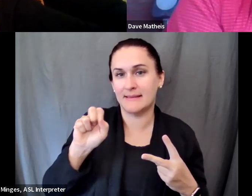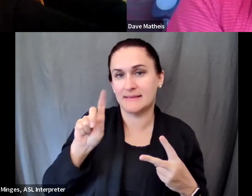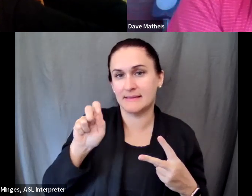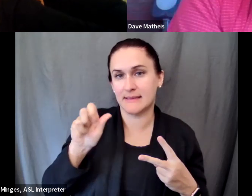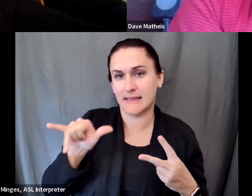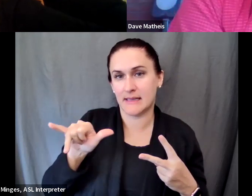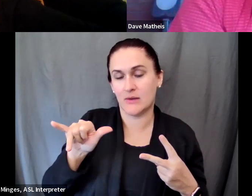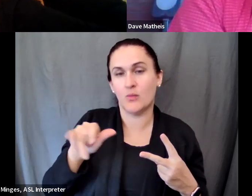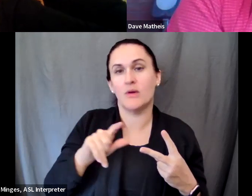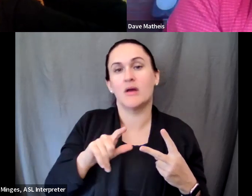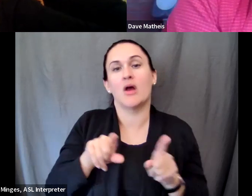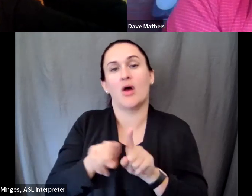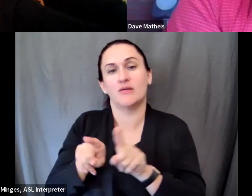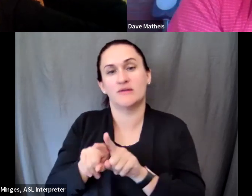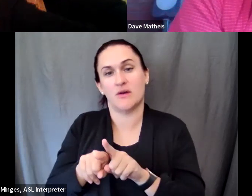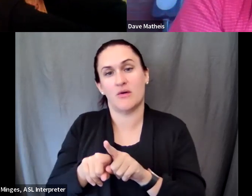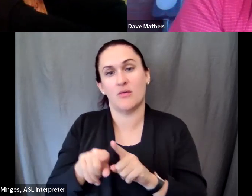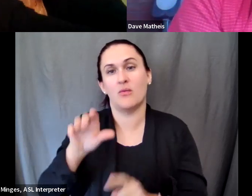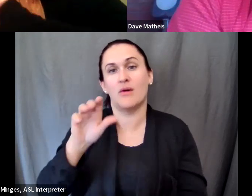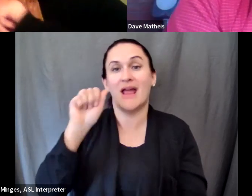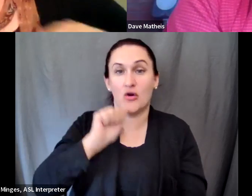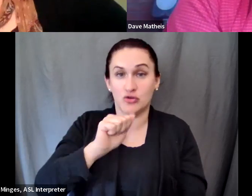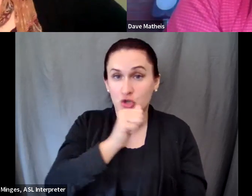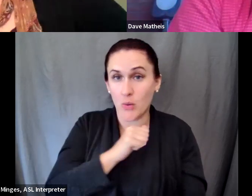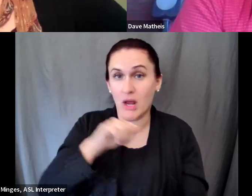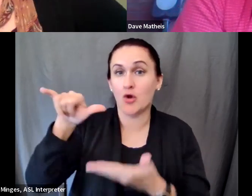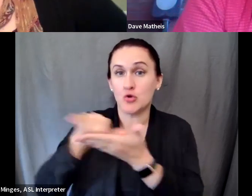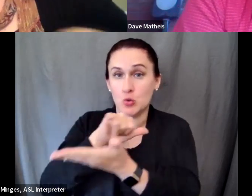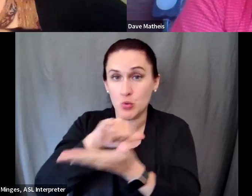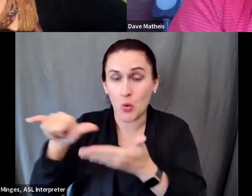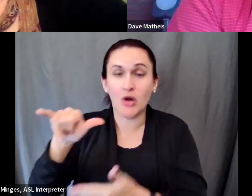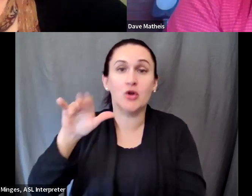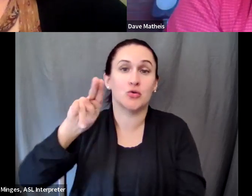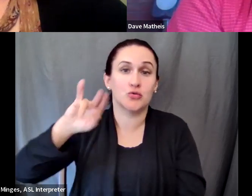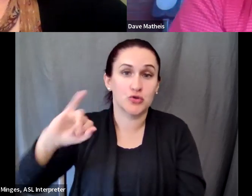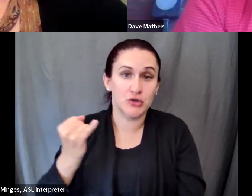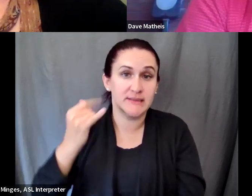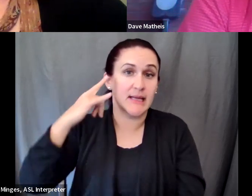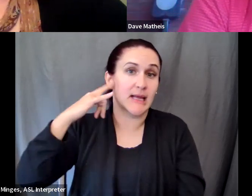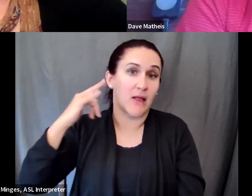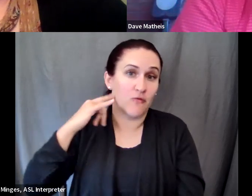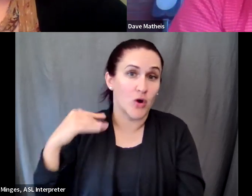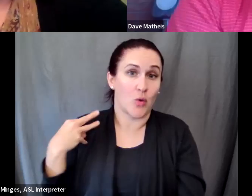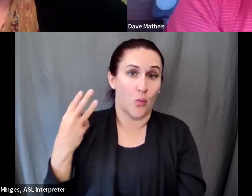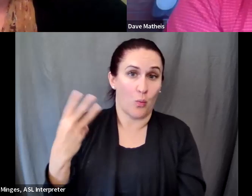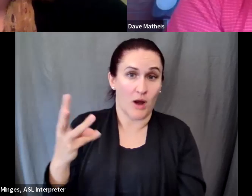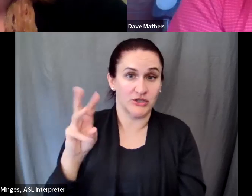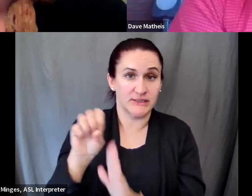We also have represented in the book Arizona, New York, New Jersey, California, Washington State, and